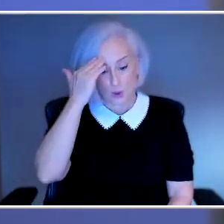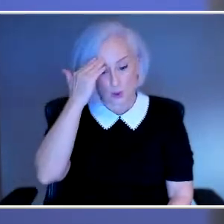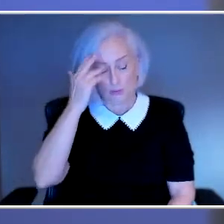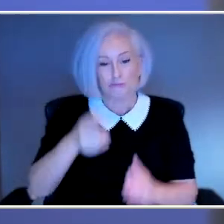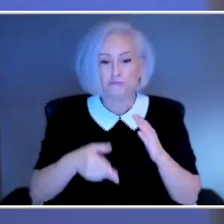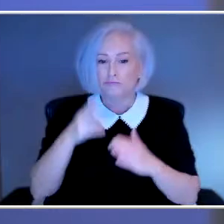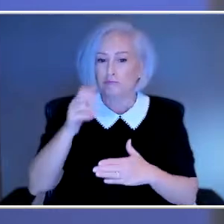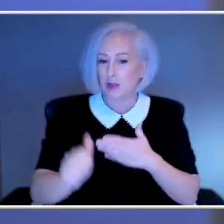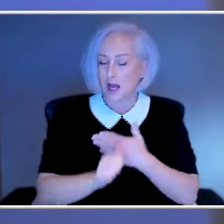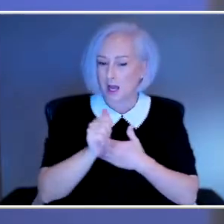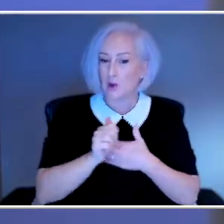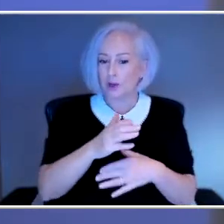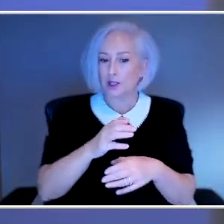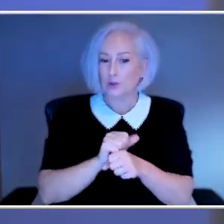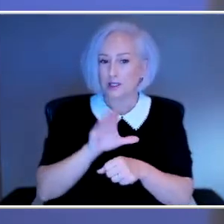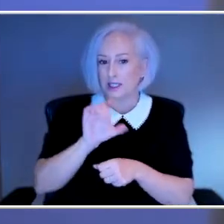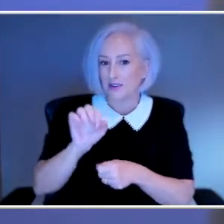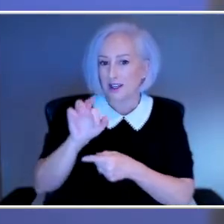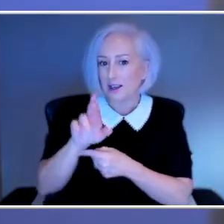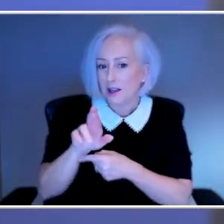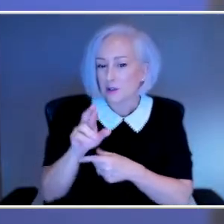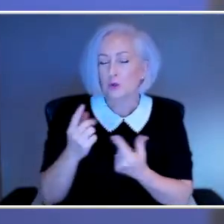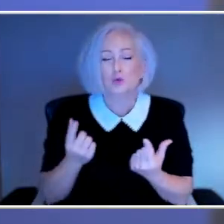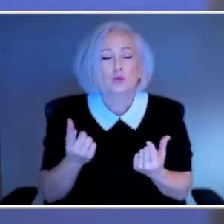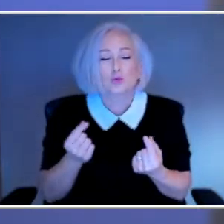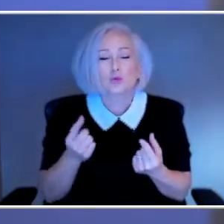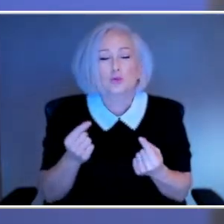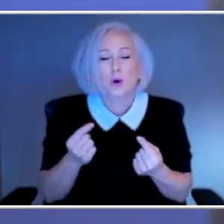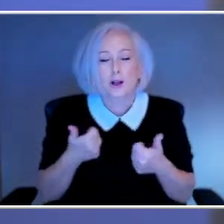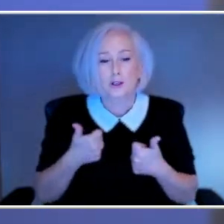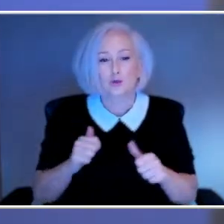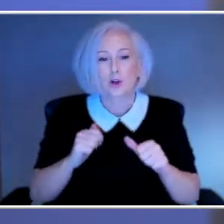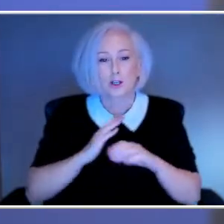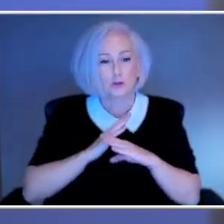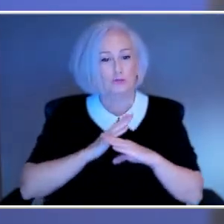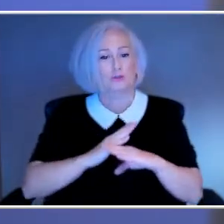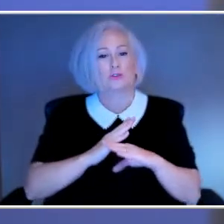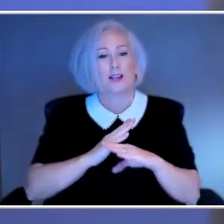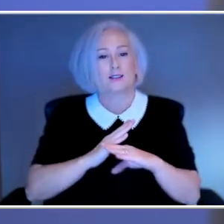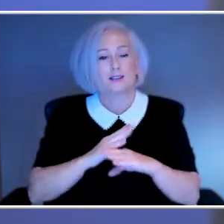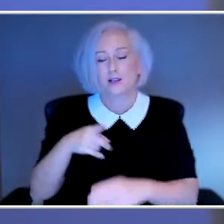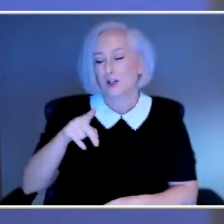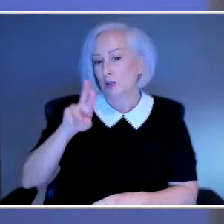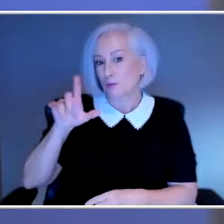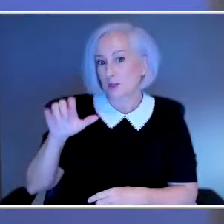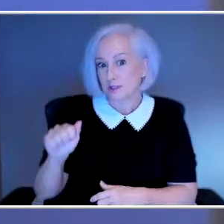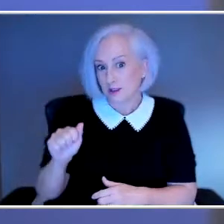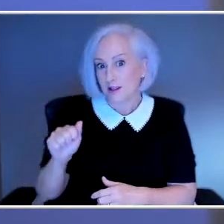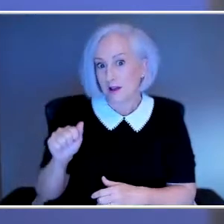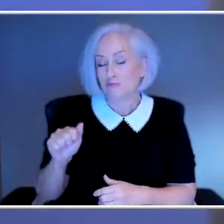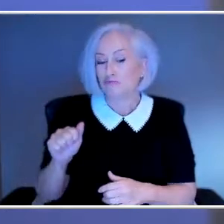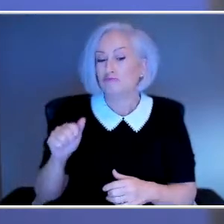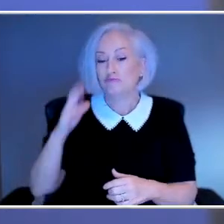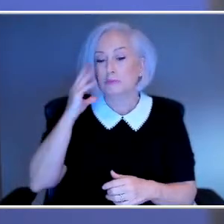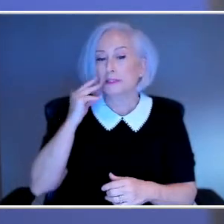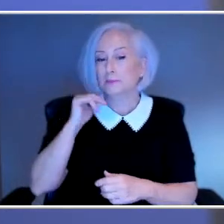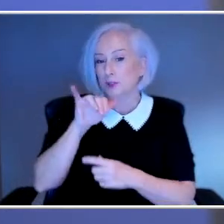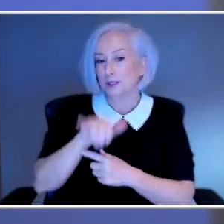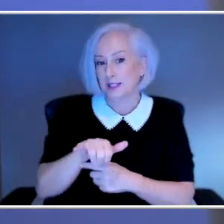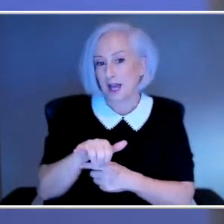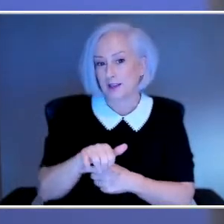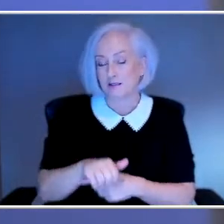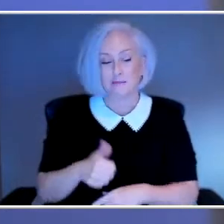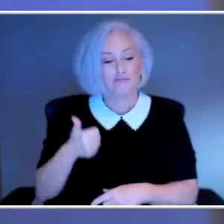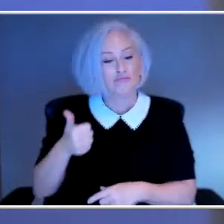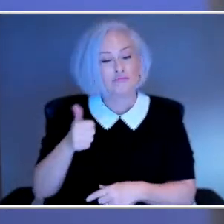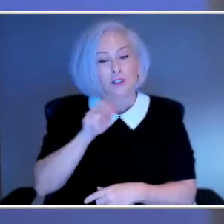you go to prevent it? Priscilla Brittine was faced with that reality. So the 37-year-old mother of three opted to have her